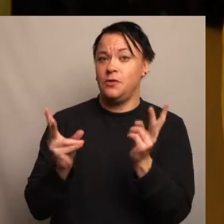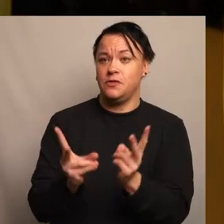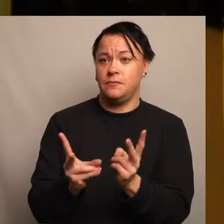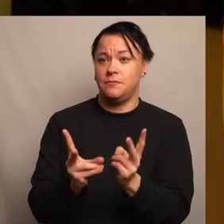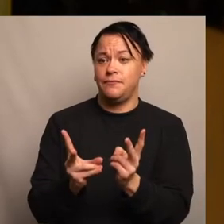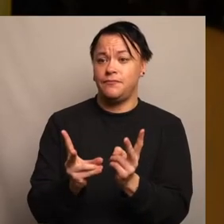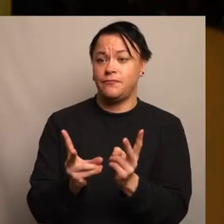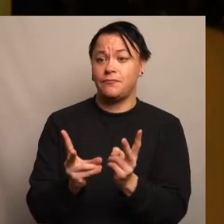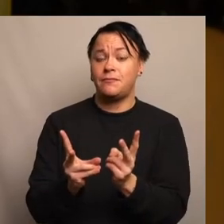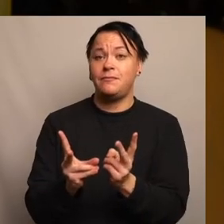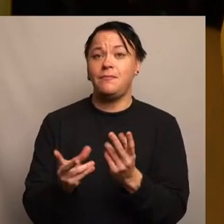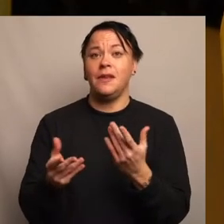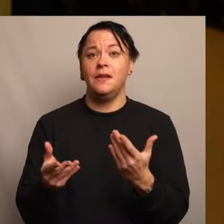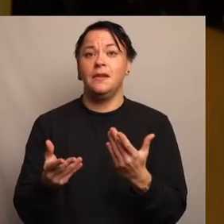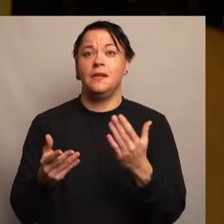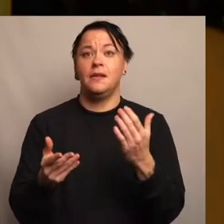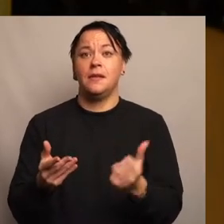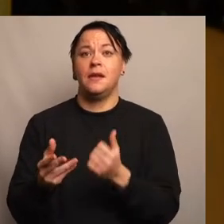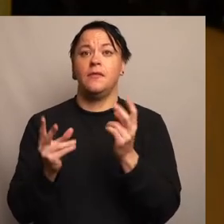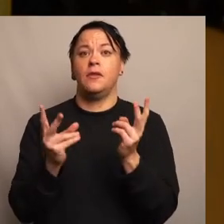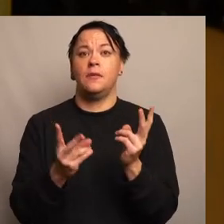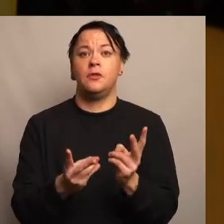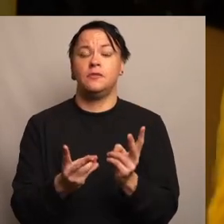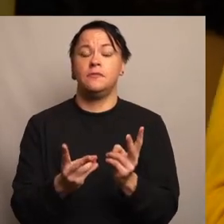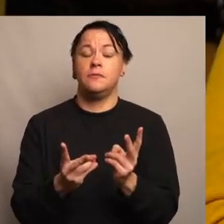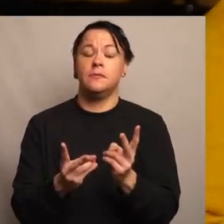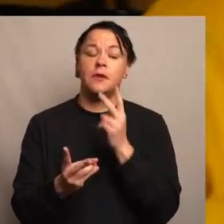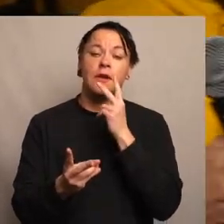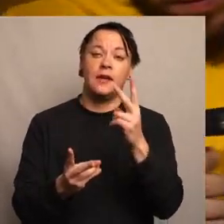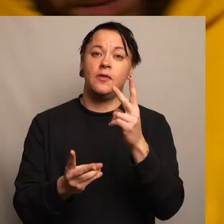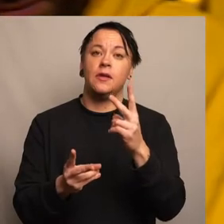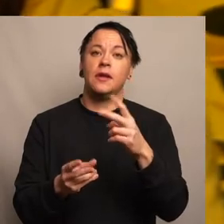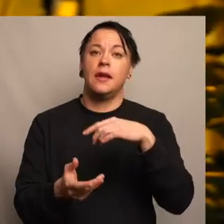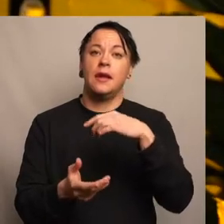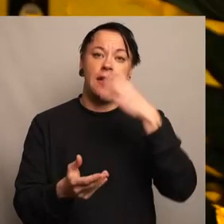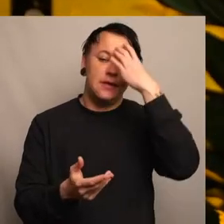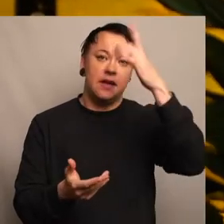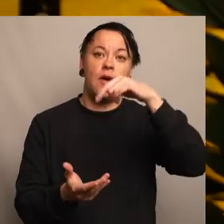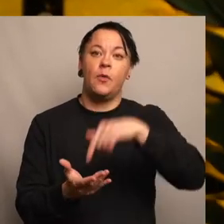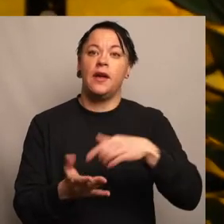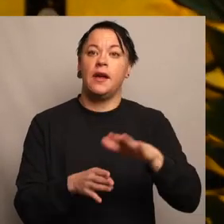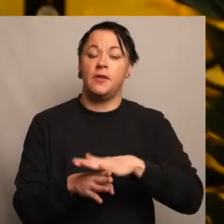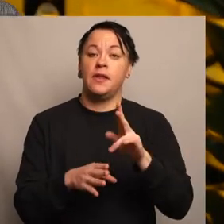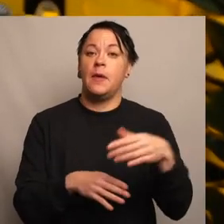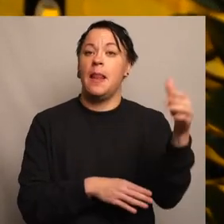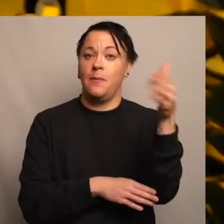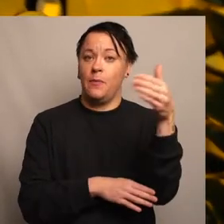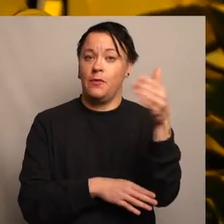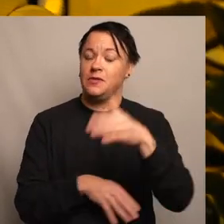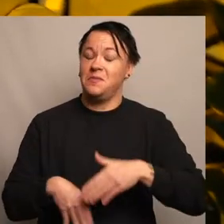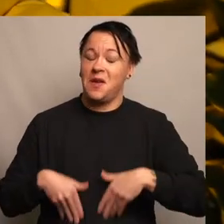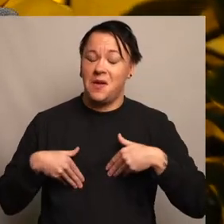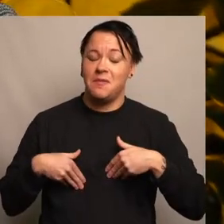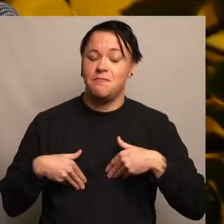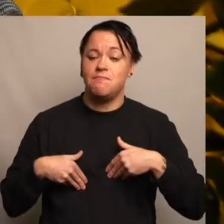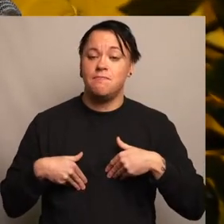are a little bit going there. Yeah, and also like the fact, like as you mentioned, like the new flag includes like the